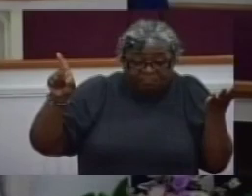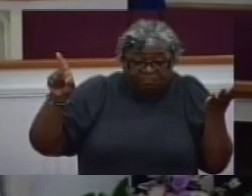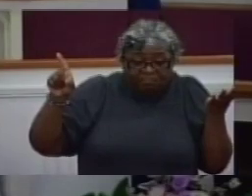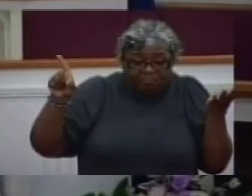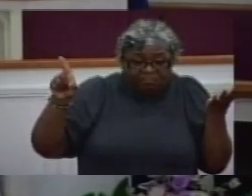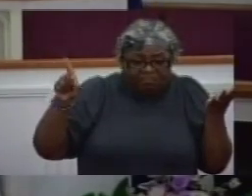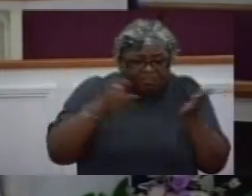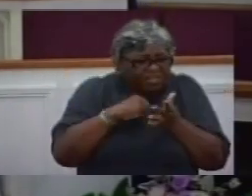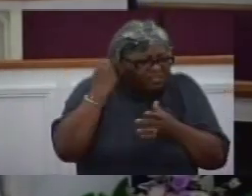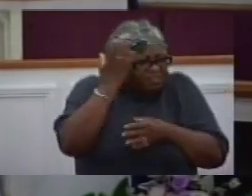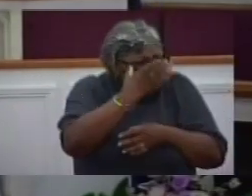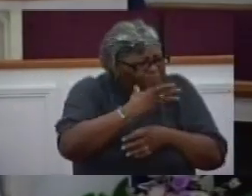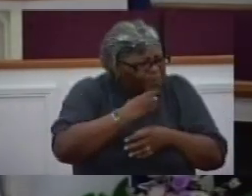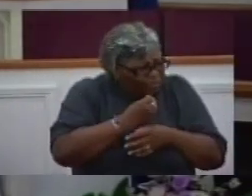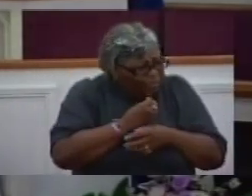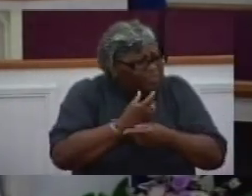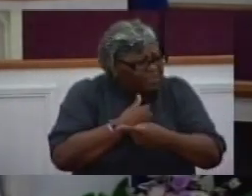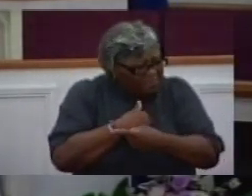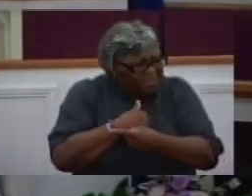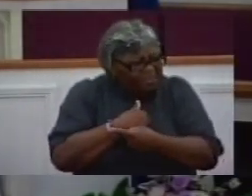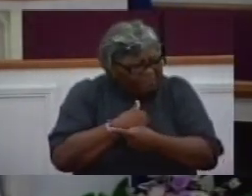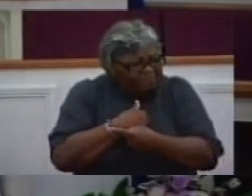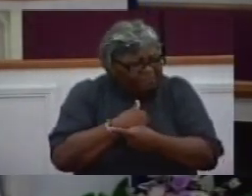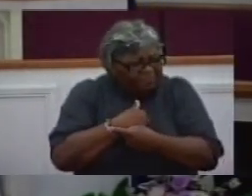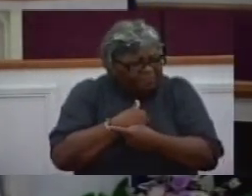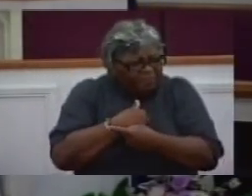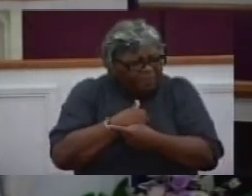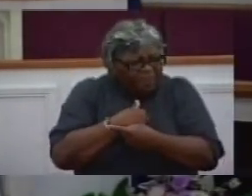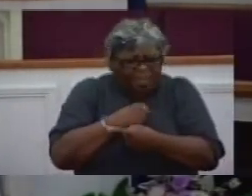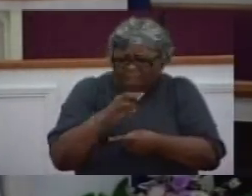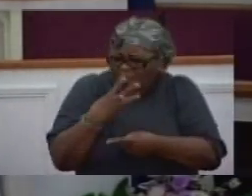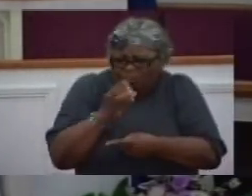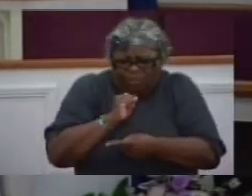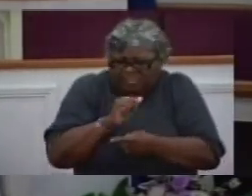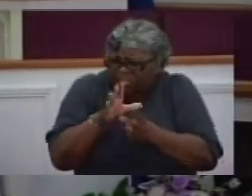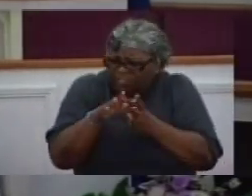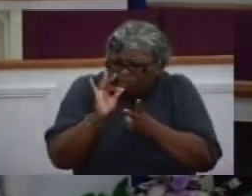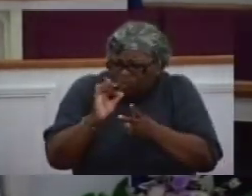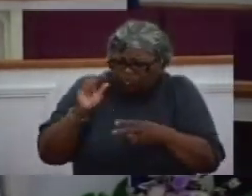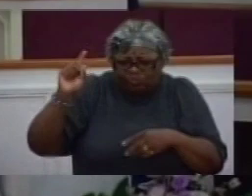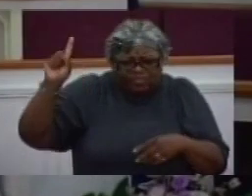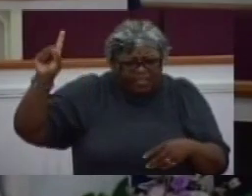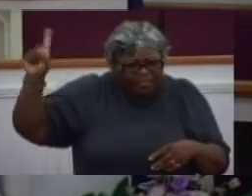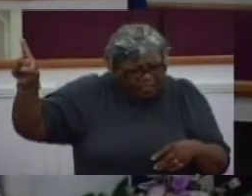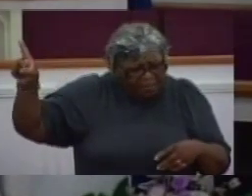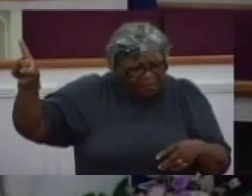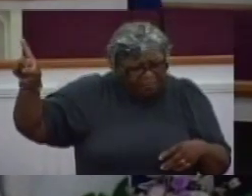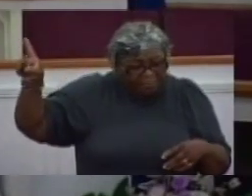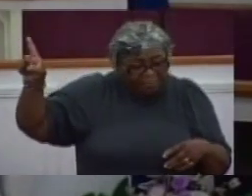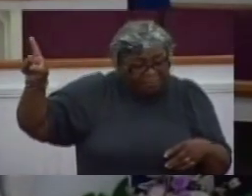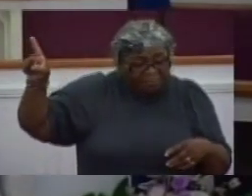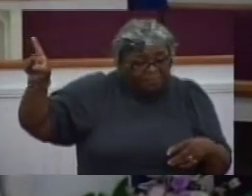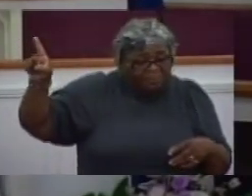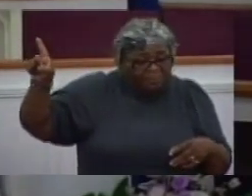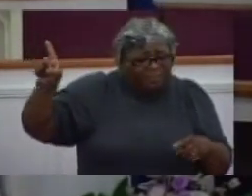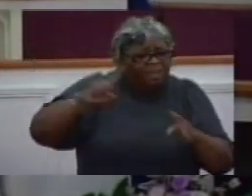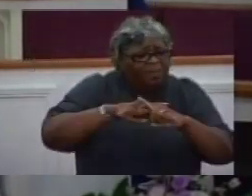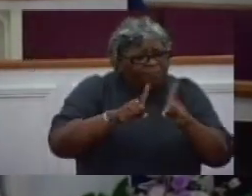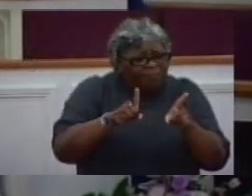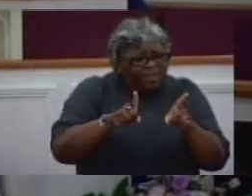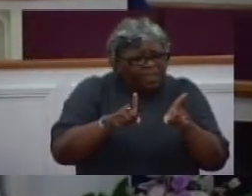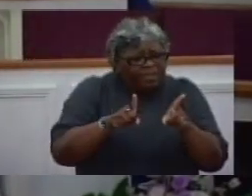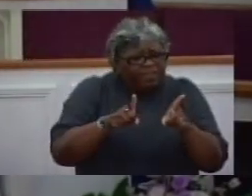It's the beauty of it to me. Is that we didn't choose him, but